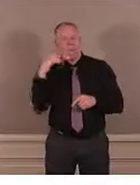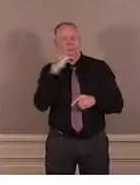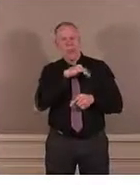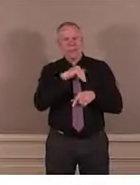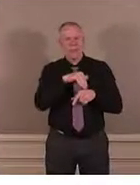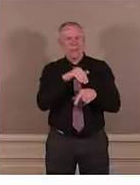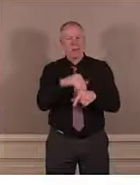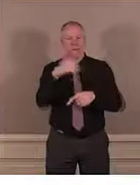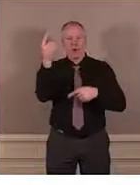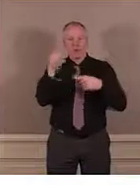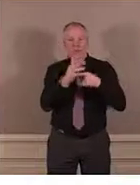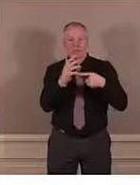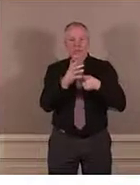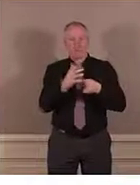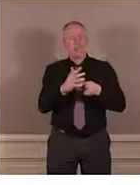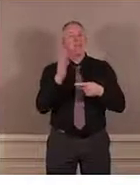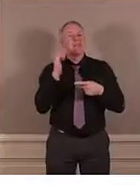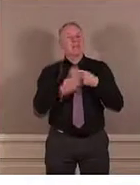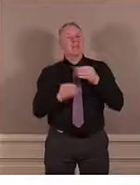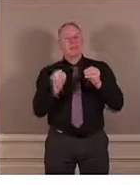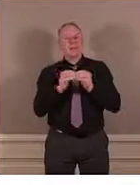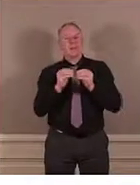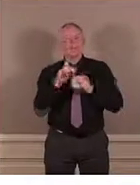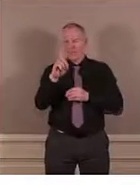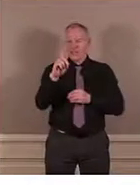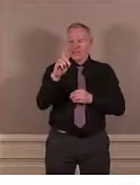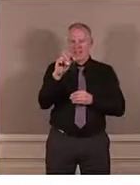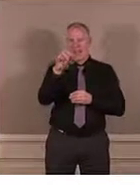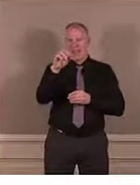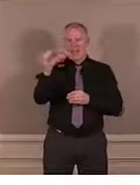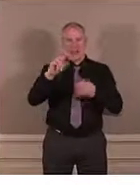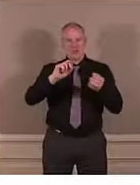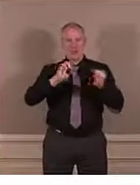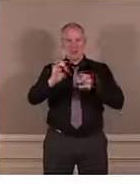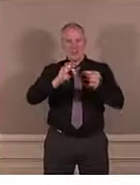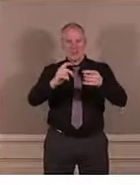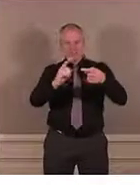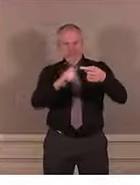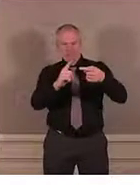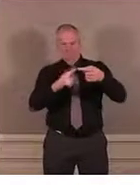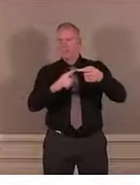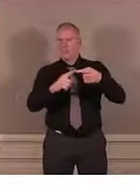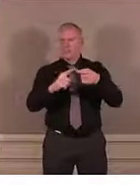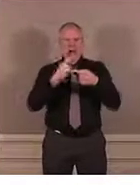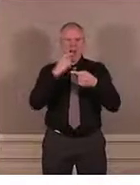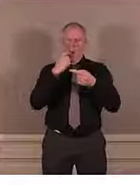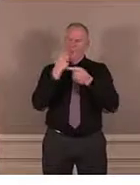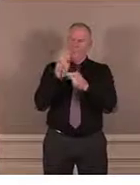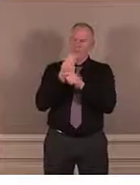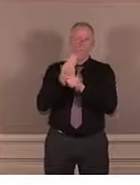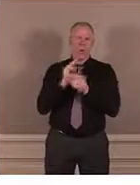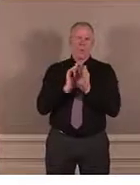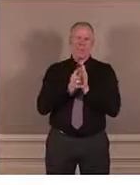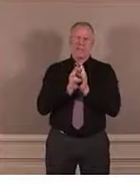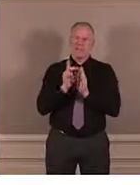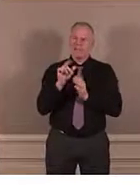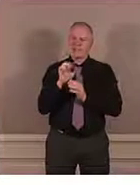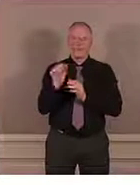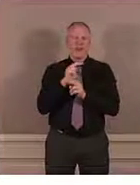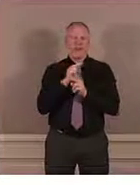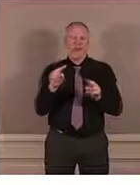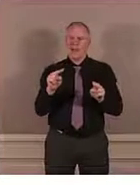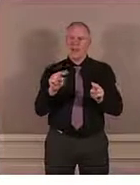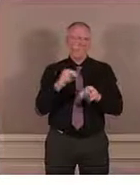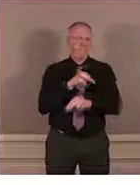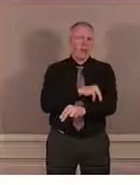So number one, as I've just said, was a data strategy, for example. Poor data quality, as you're probably aware, isn't a new